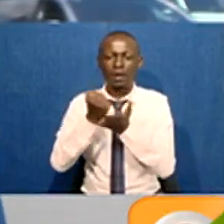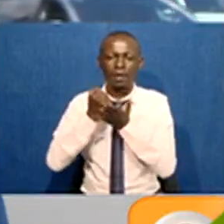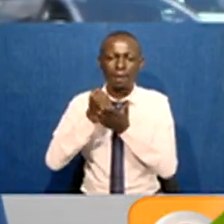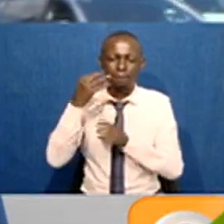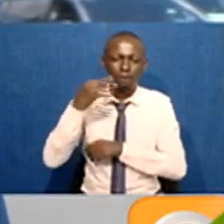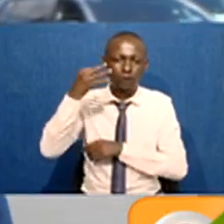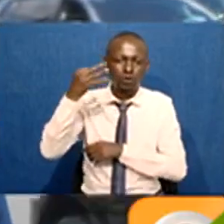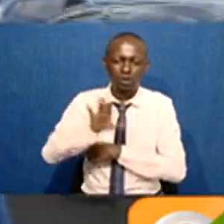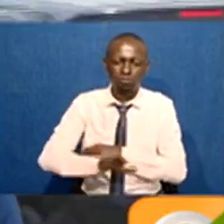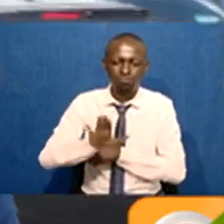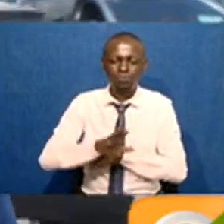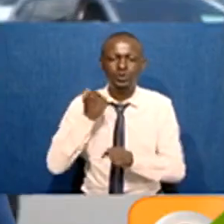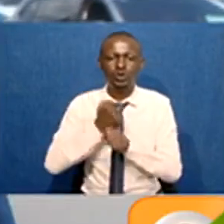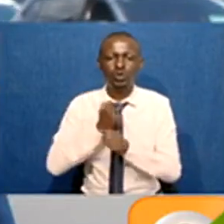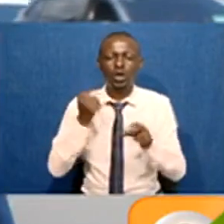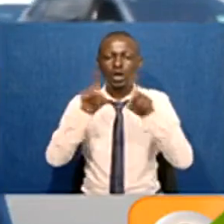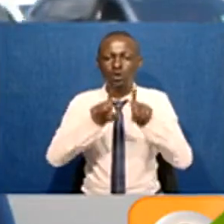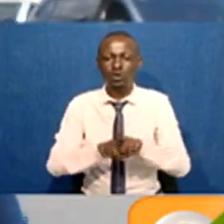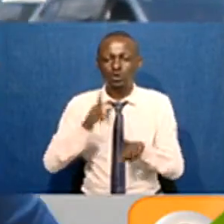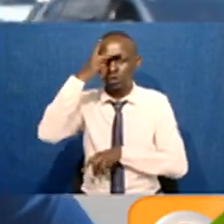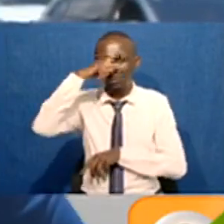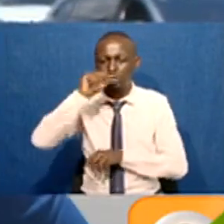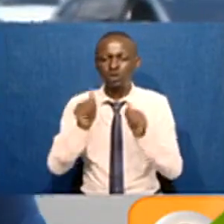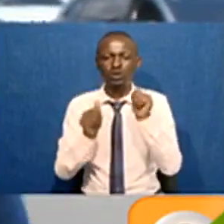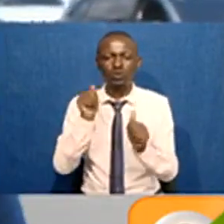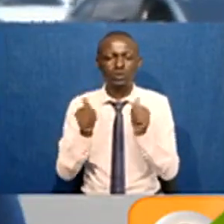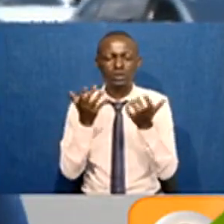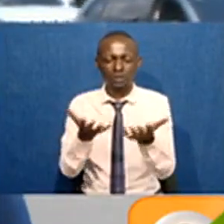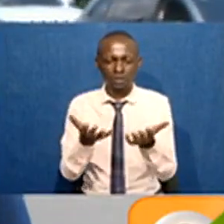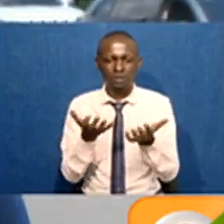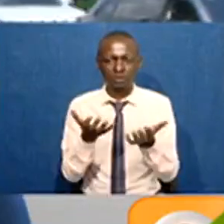future of the workplace and the policy required. Jimmy Mbogo, Citizen TV, Nairobi.